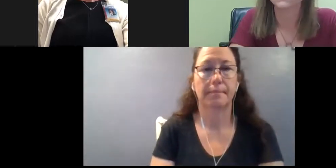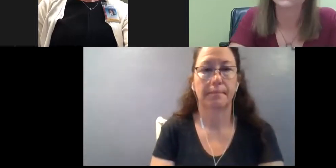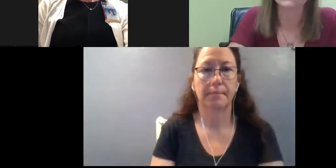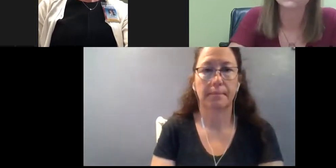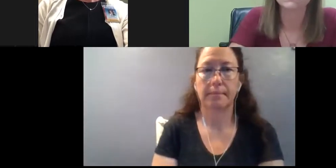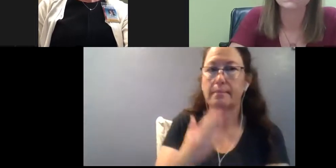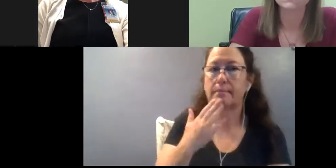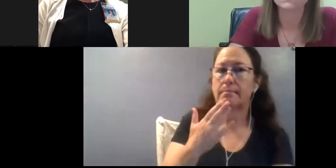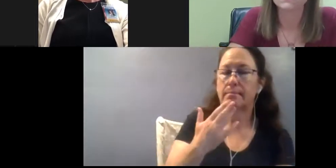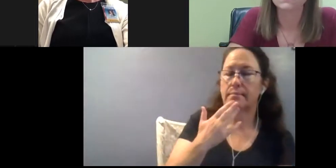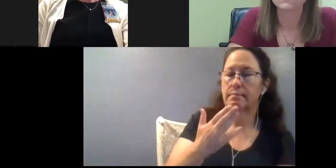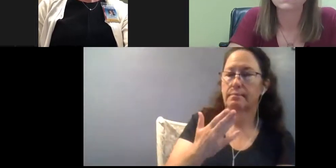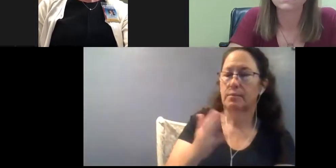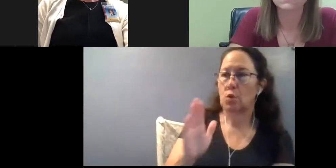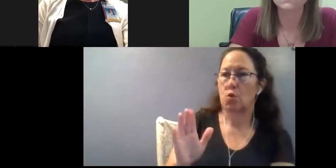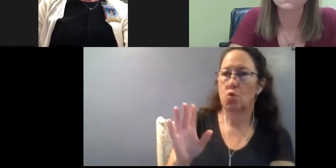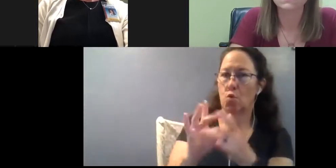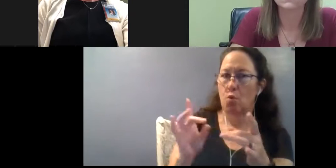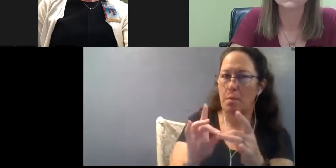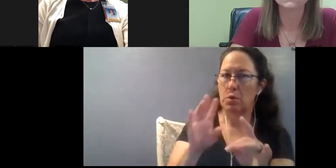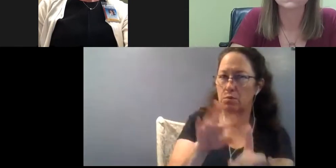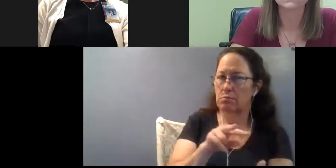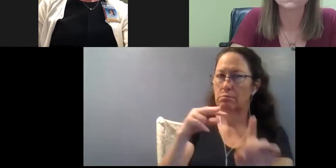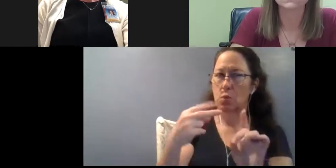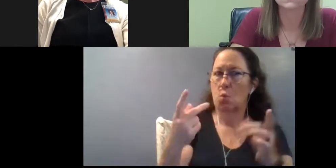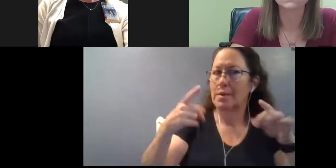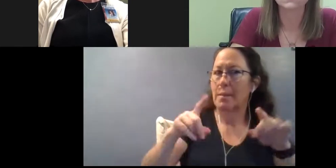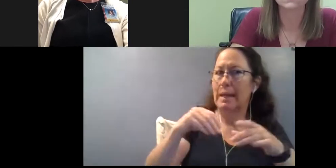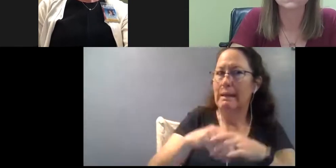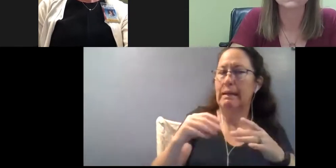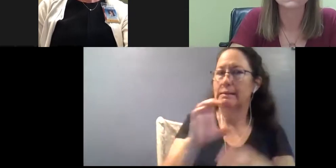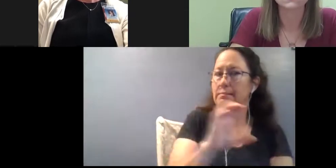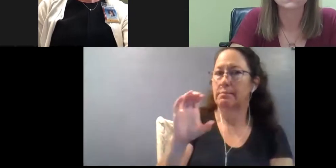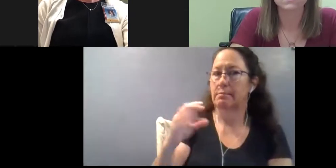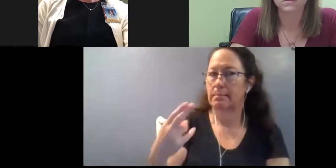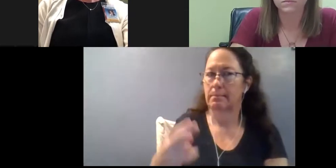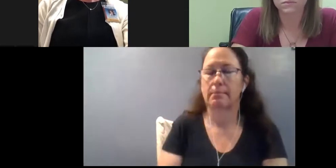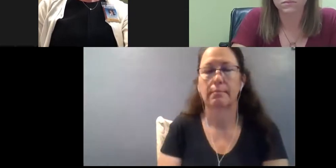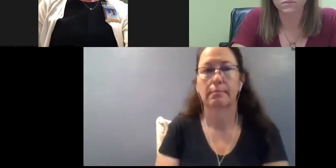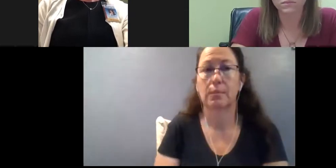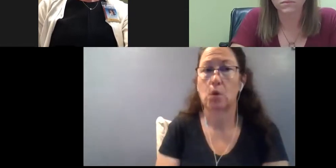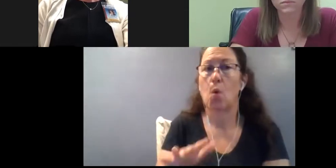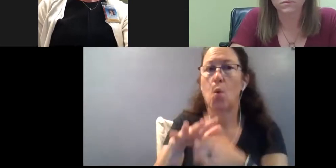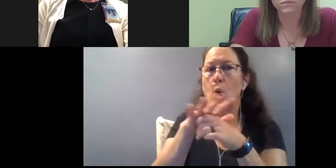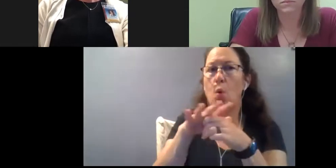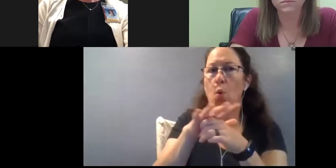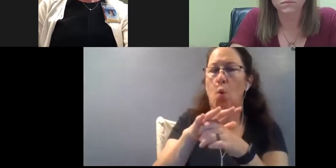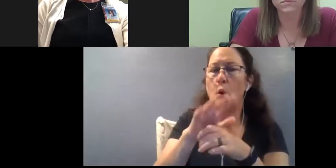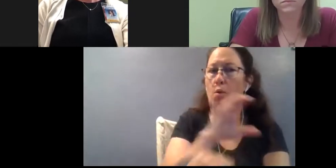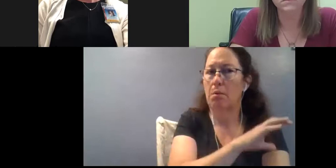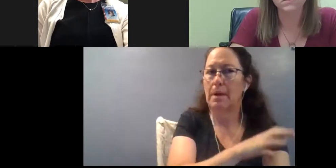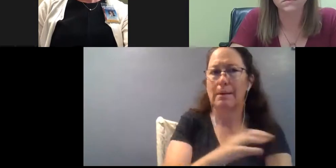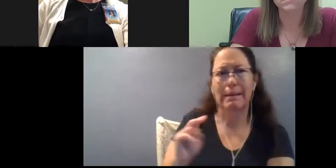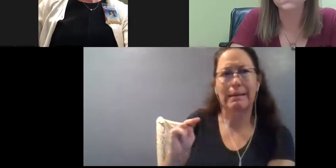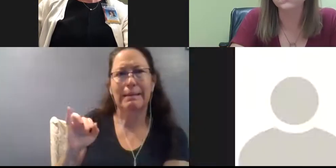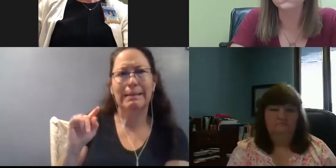Thank you, Sharae. We appreciate giving some of the perspective of what's being experienced at Community Healthcare as one of our local healthcare providers. Nita, I believe